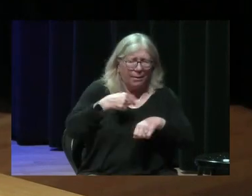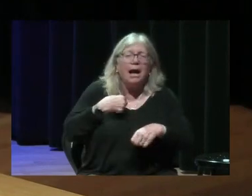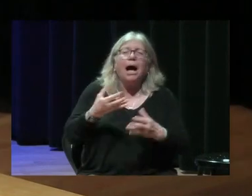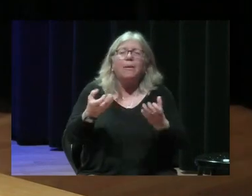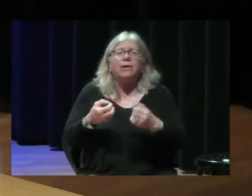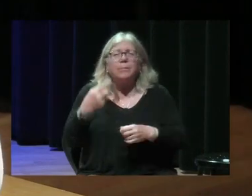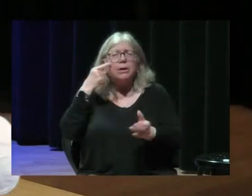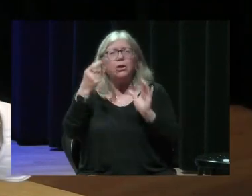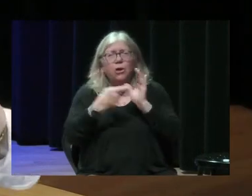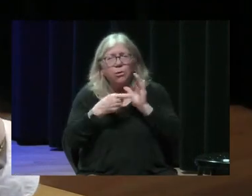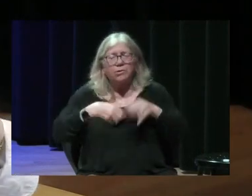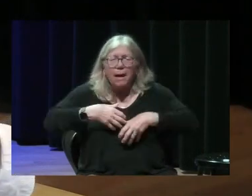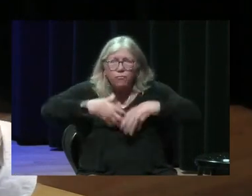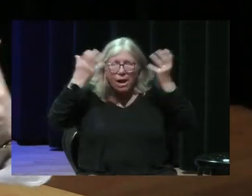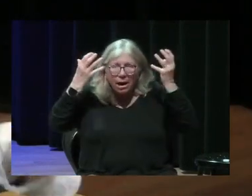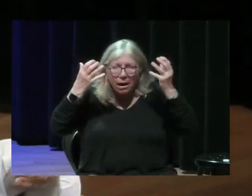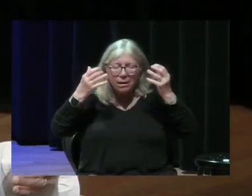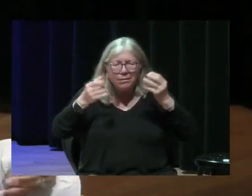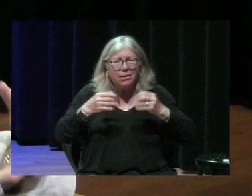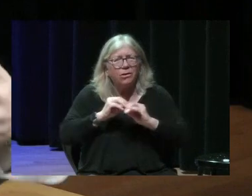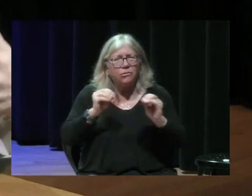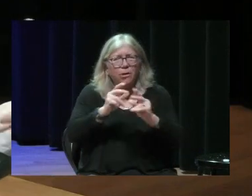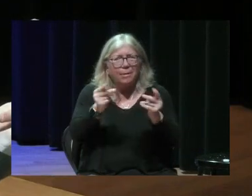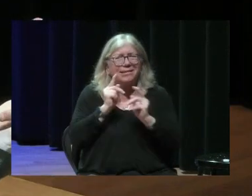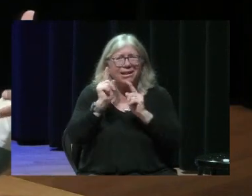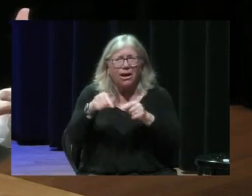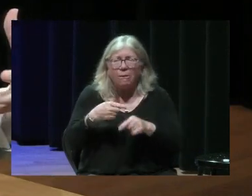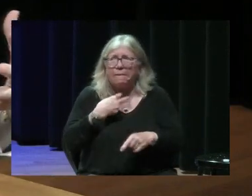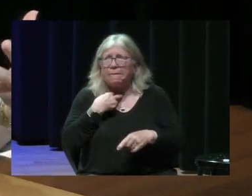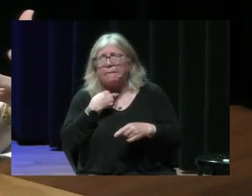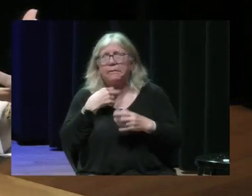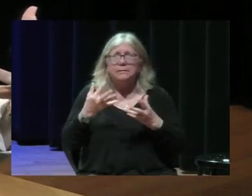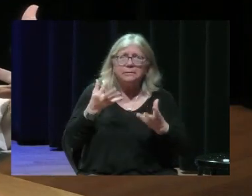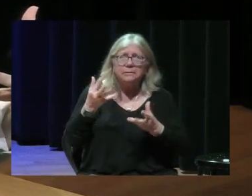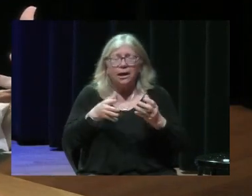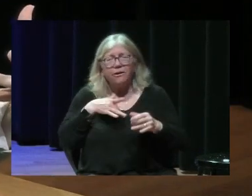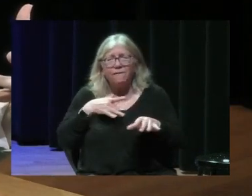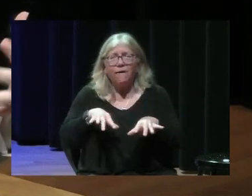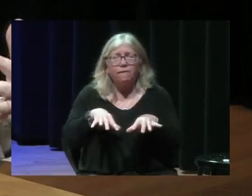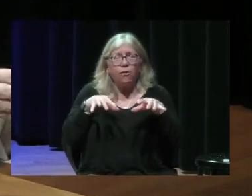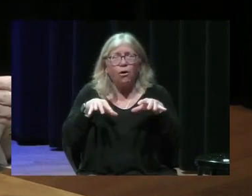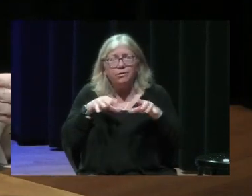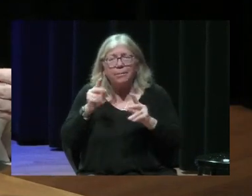my rage, there's just nowhere to go. Like, we've all been, you feel frozen